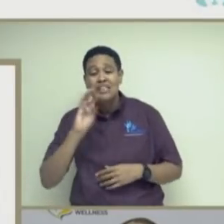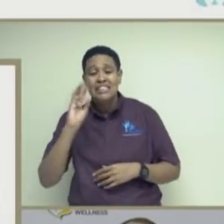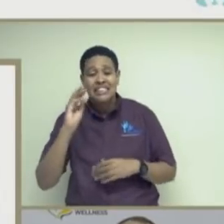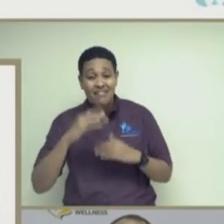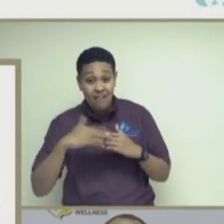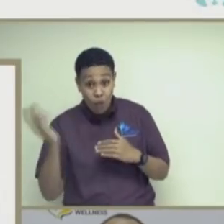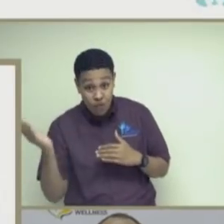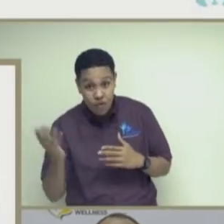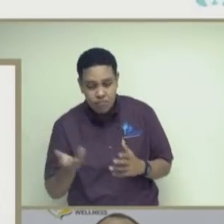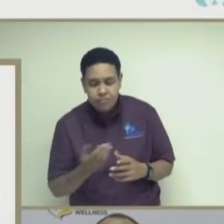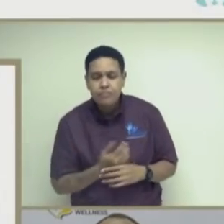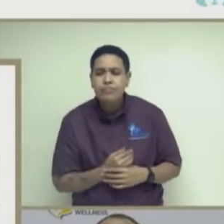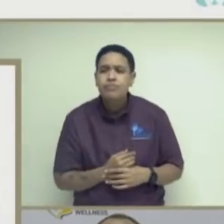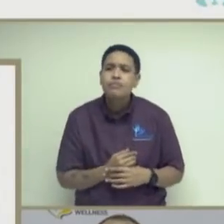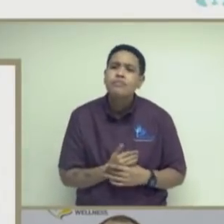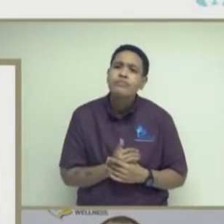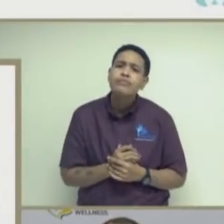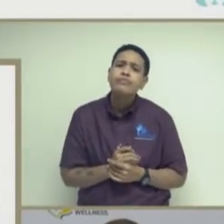older.